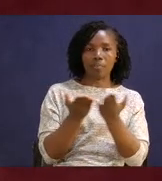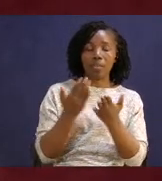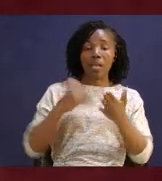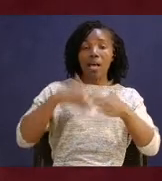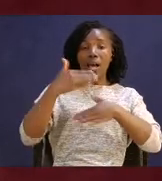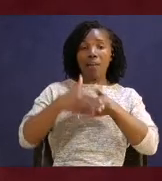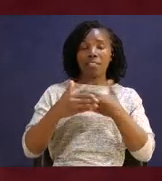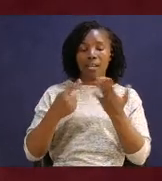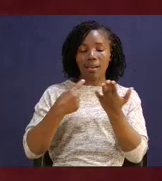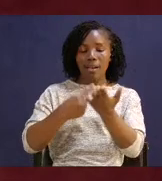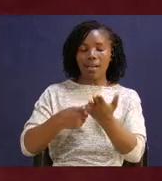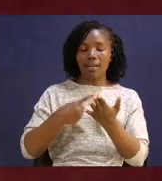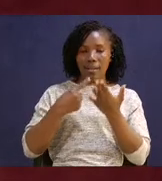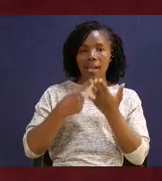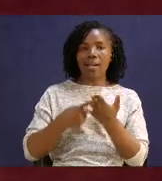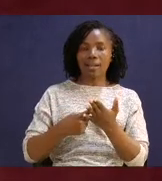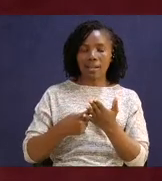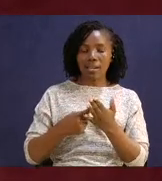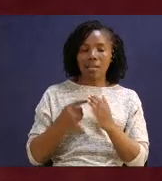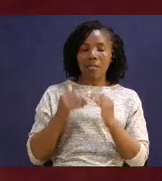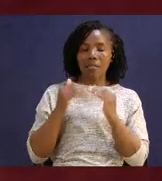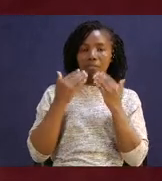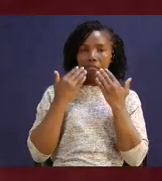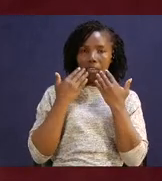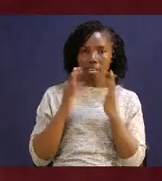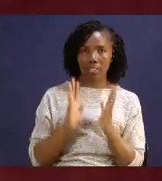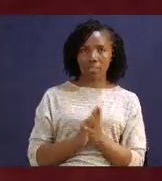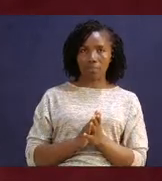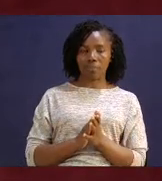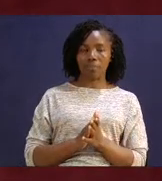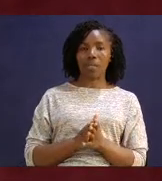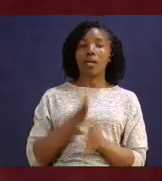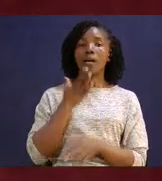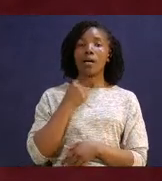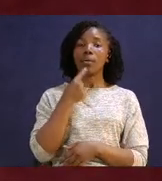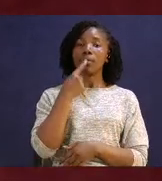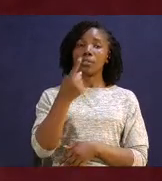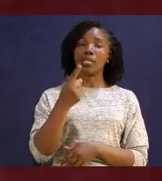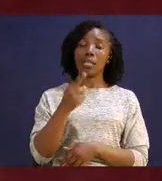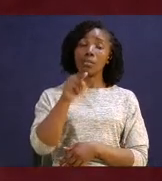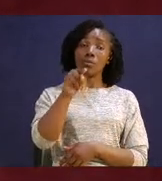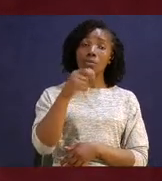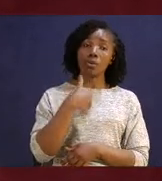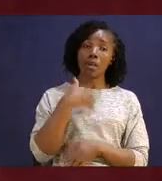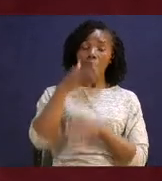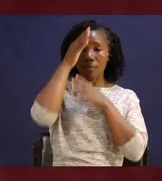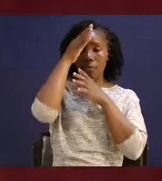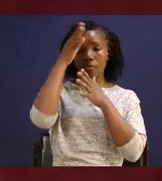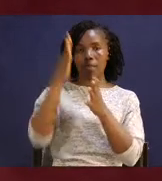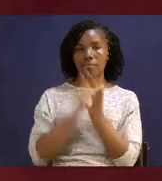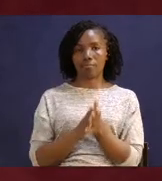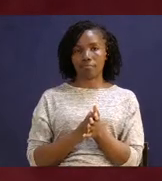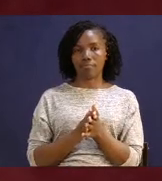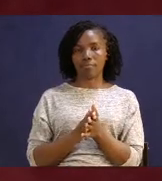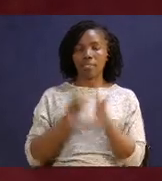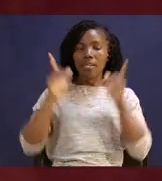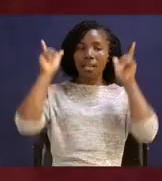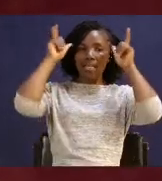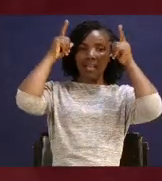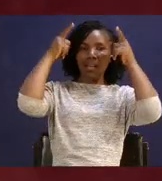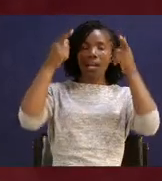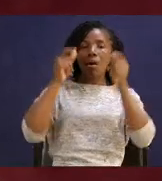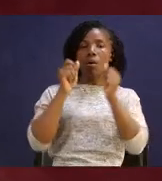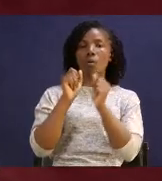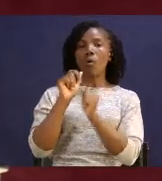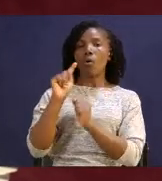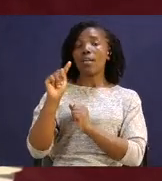after we agreed. Let me tell you this. You have a father. Yeah. And the cattle on 1,000